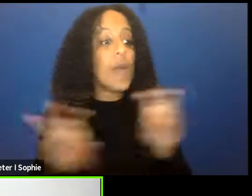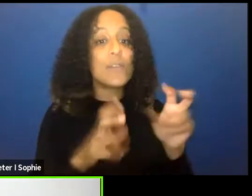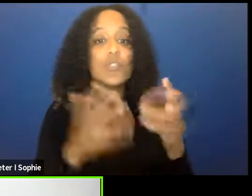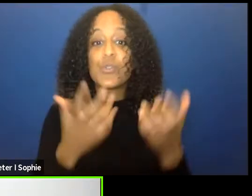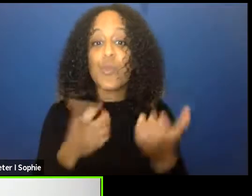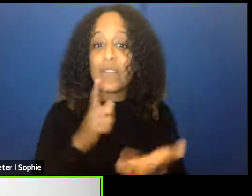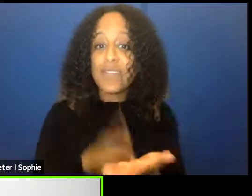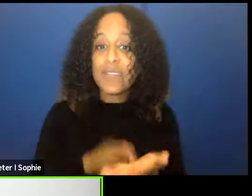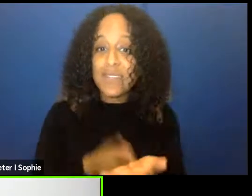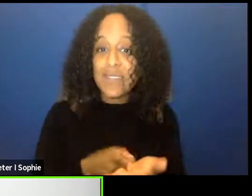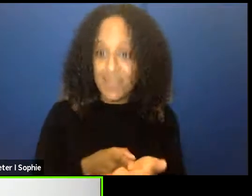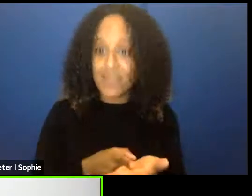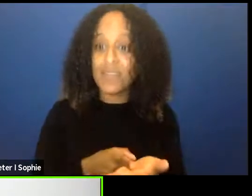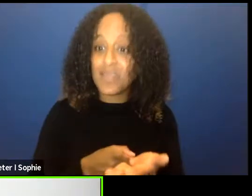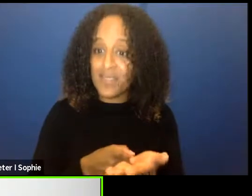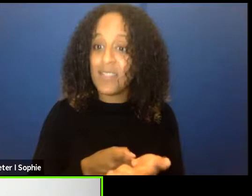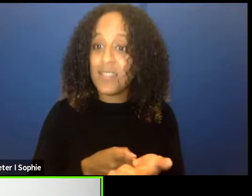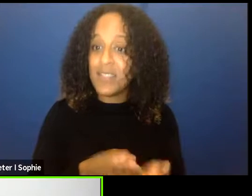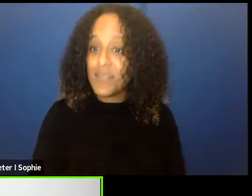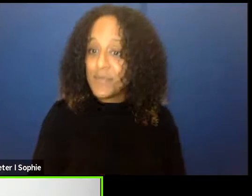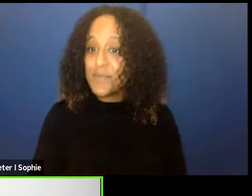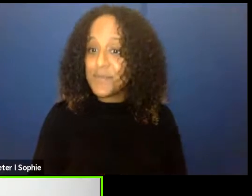discuss.